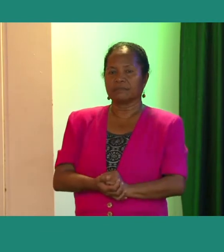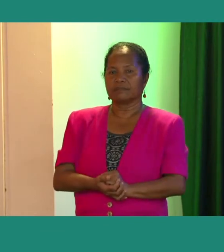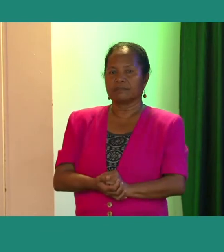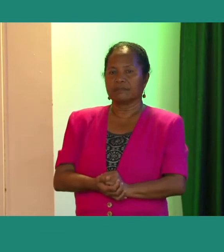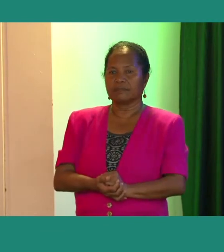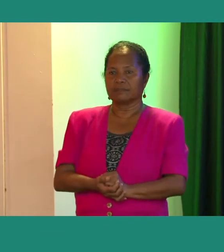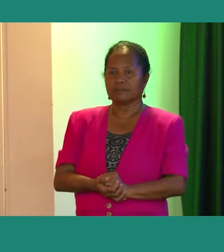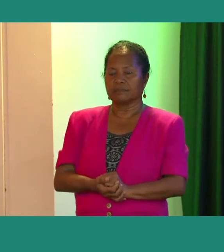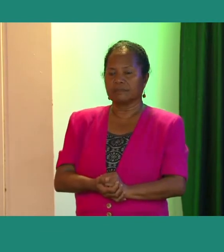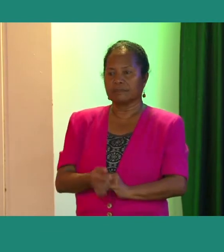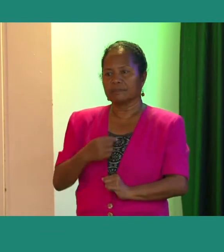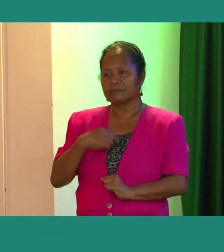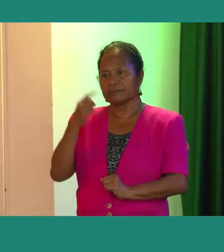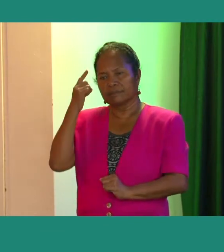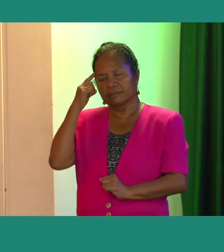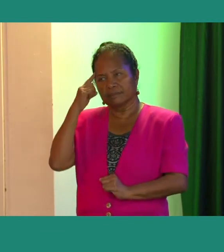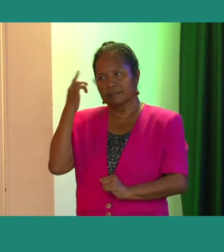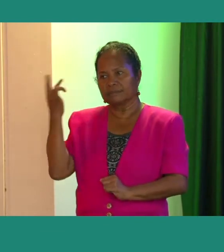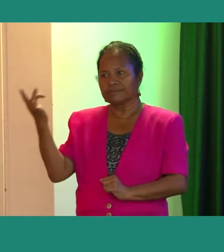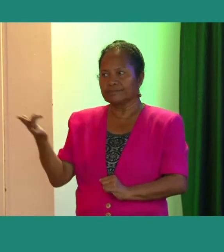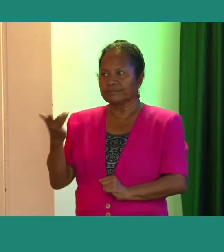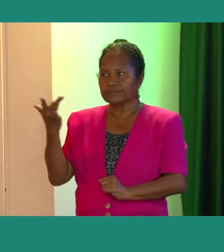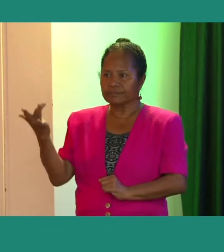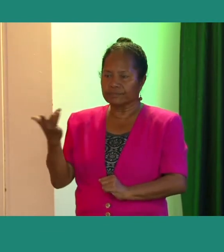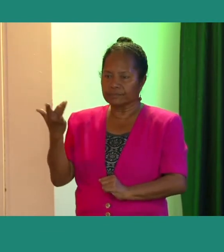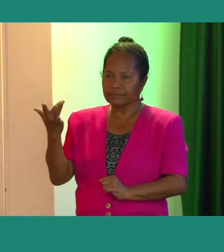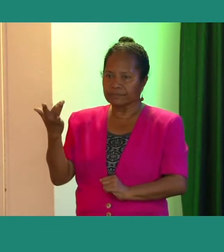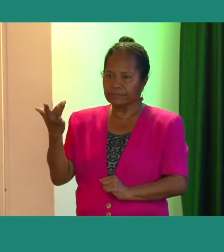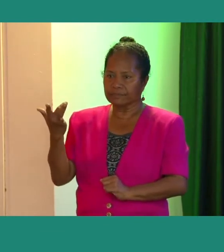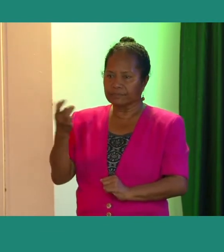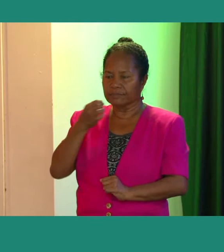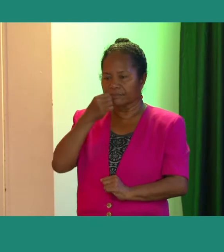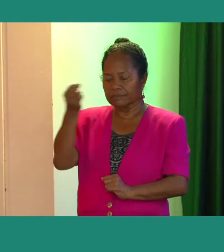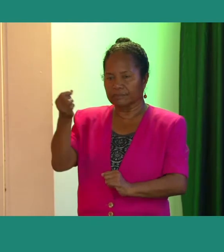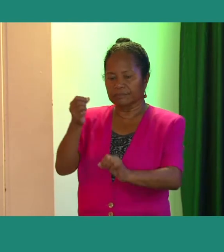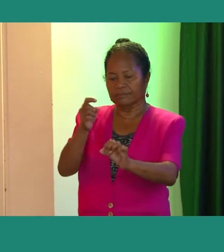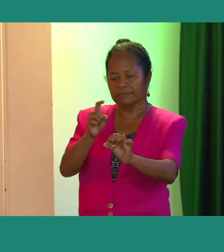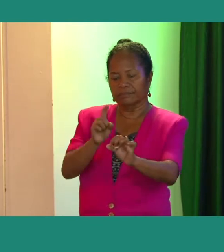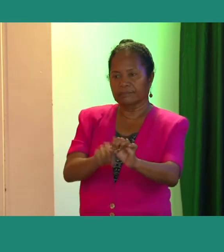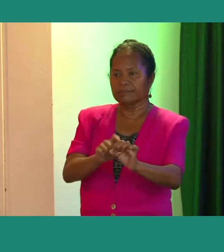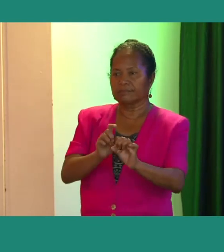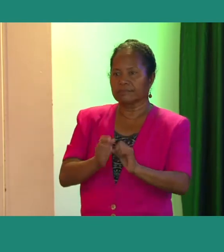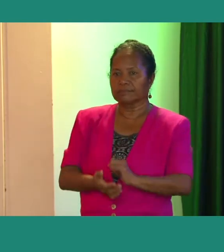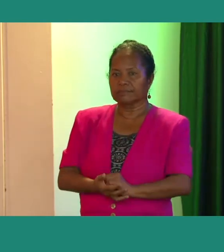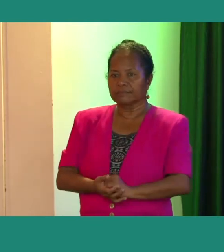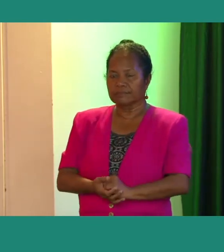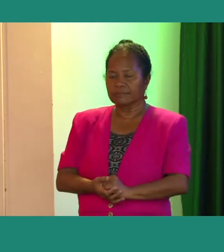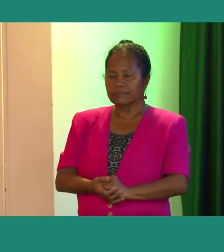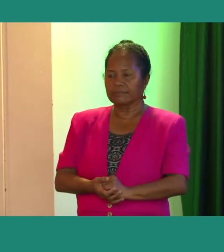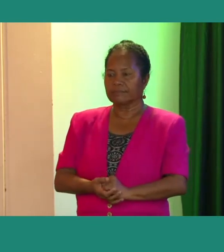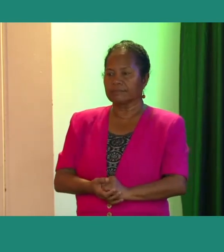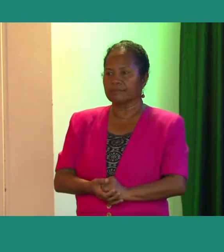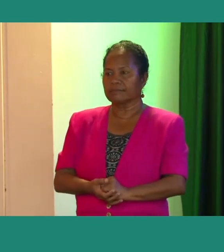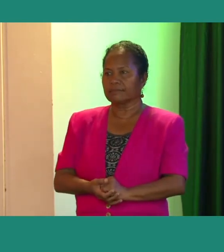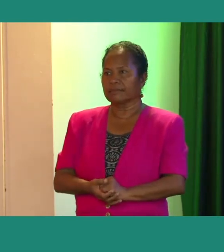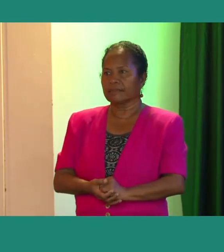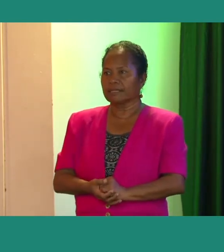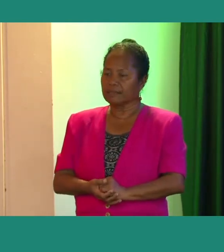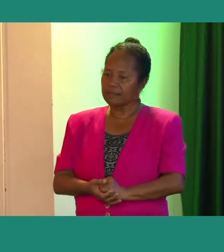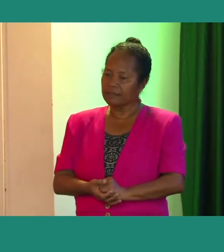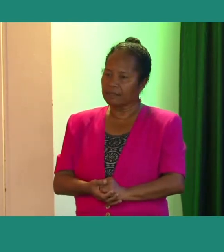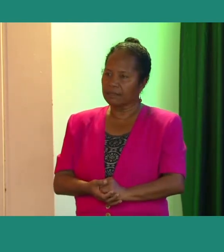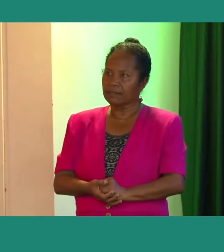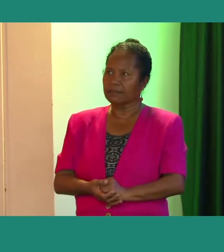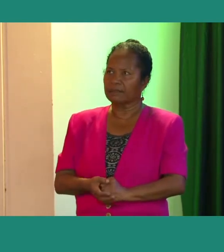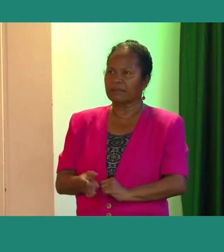So I think one of our online participants is a person living with disability. So they're just asking, was there